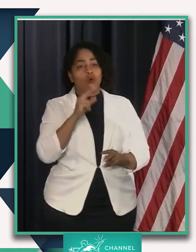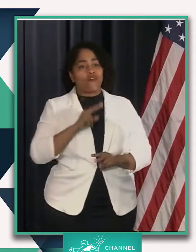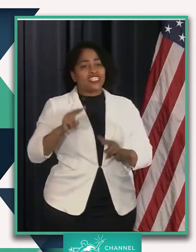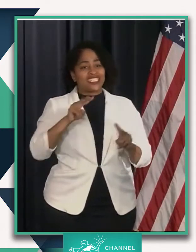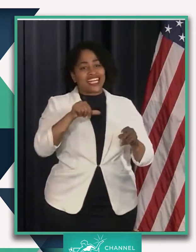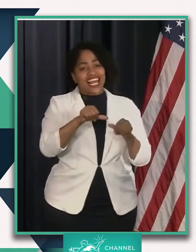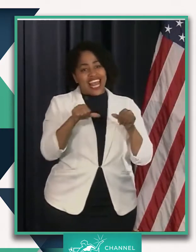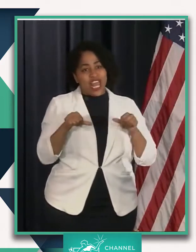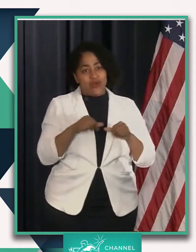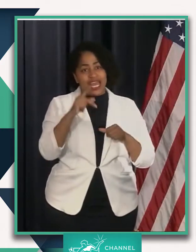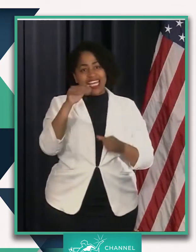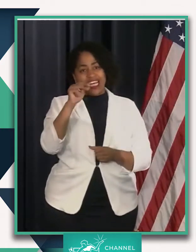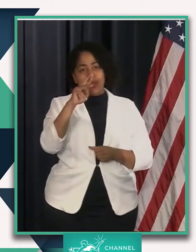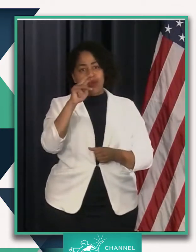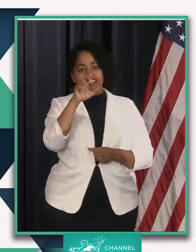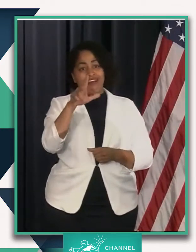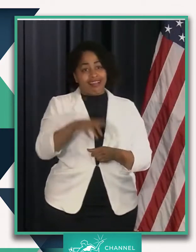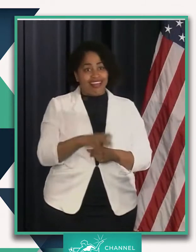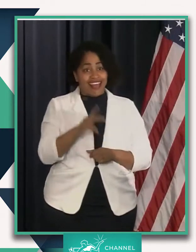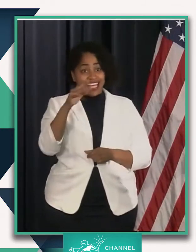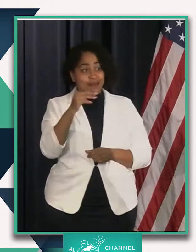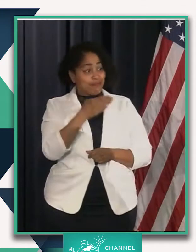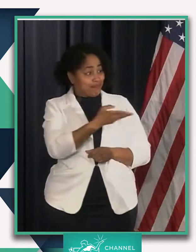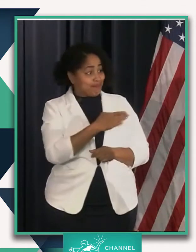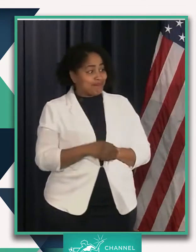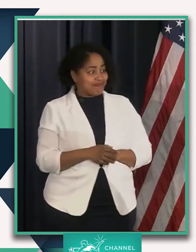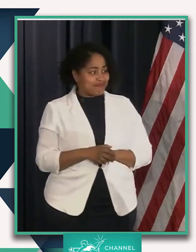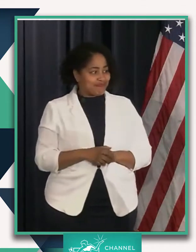this area, Kim Rustum. Kim?